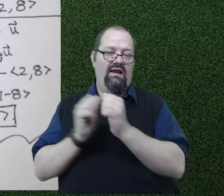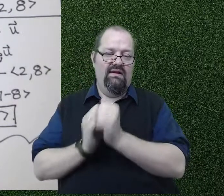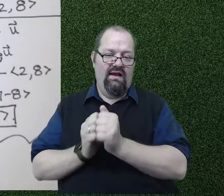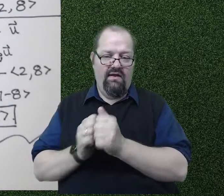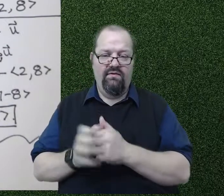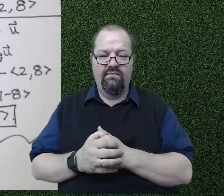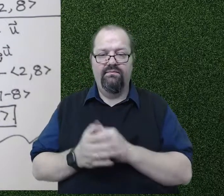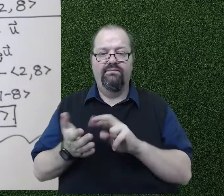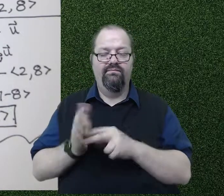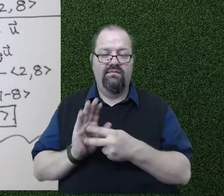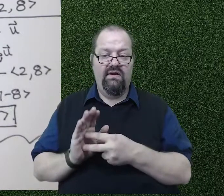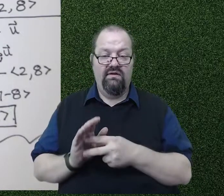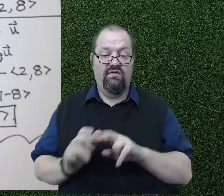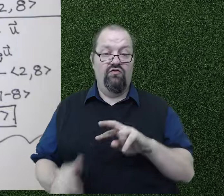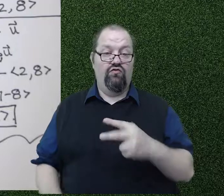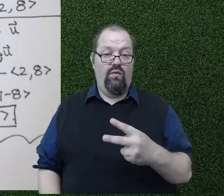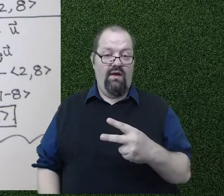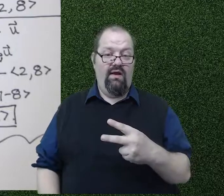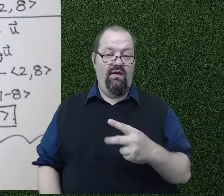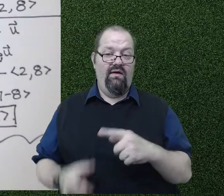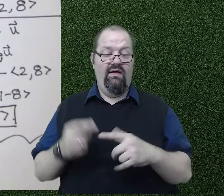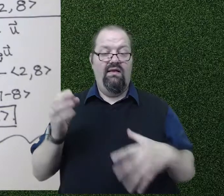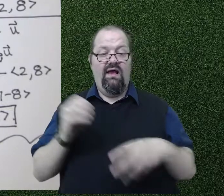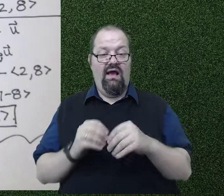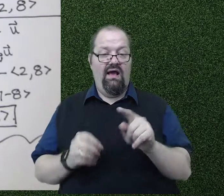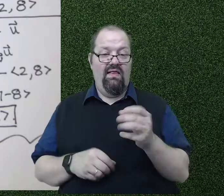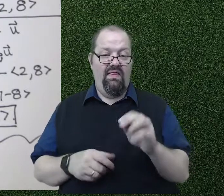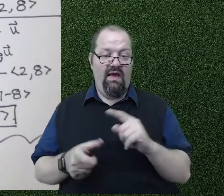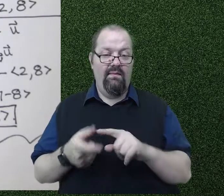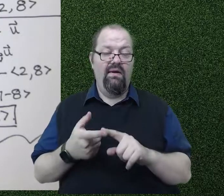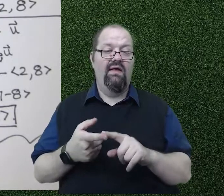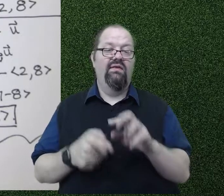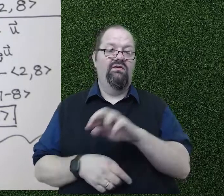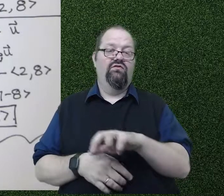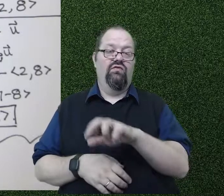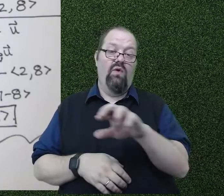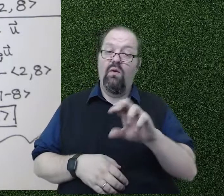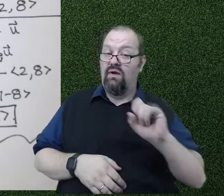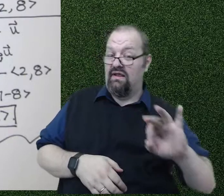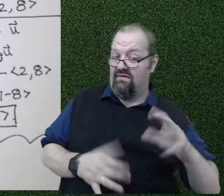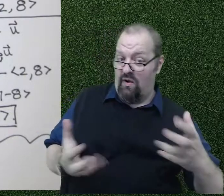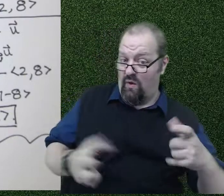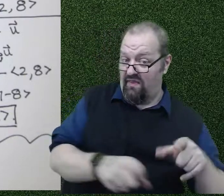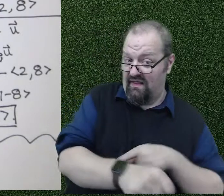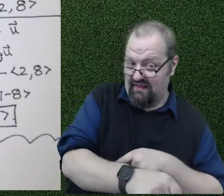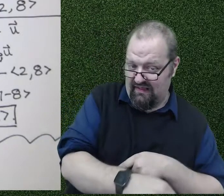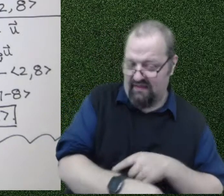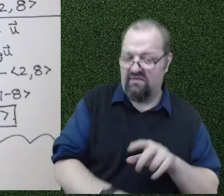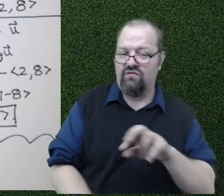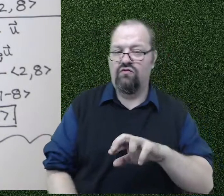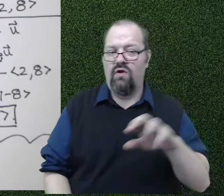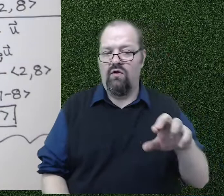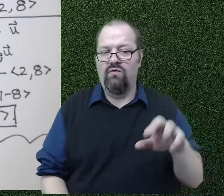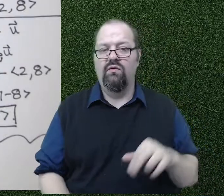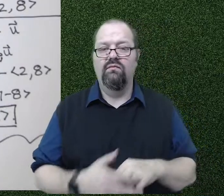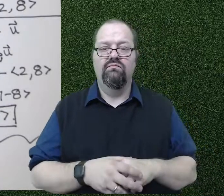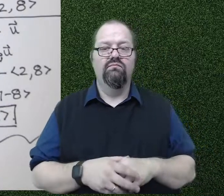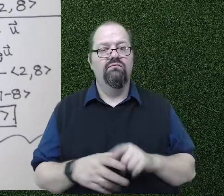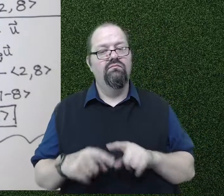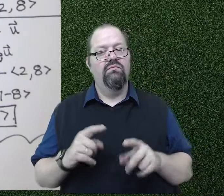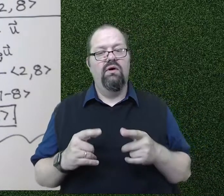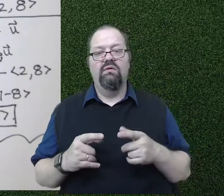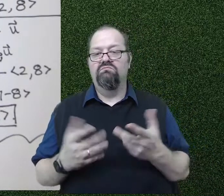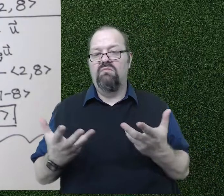I would square them, add them, and take the square root if I wanted the length. If I want the length squared, I don't need the square